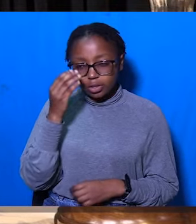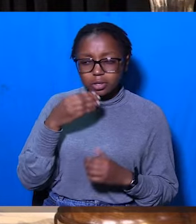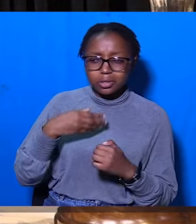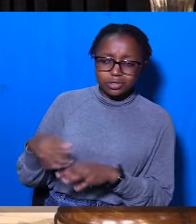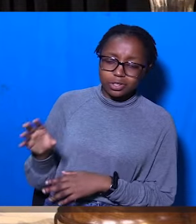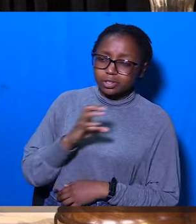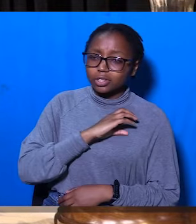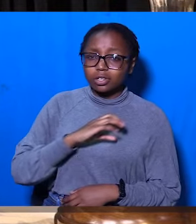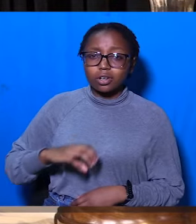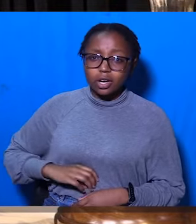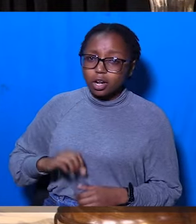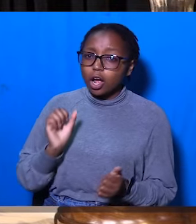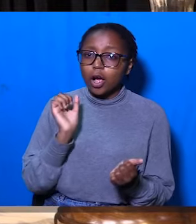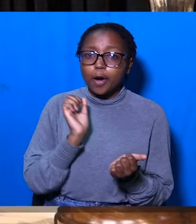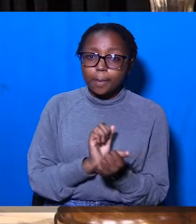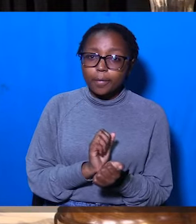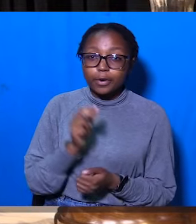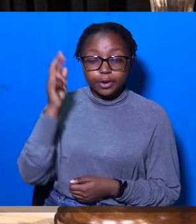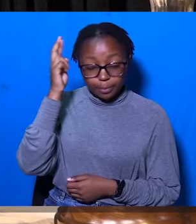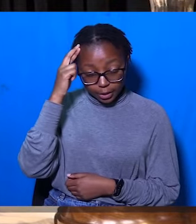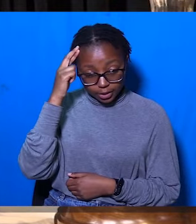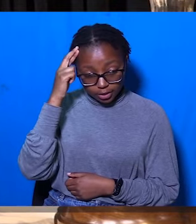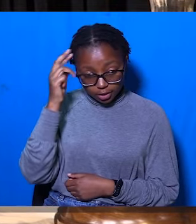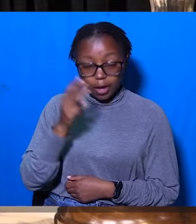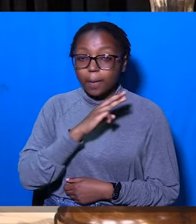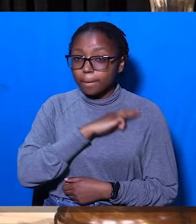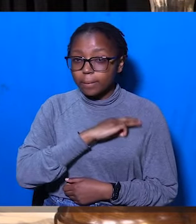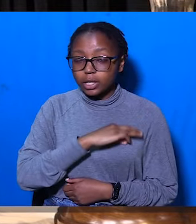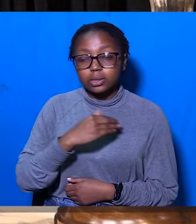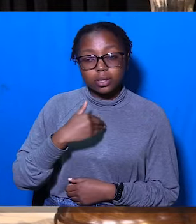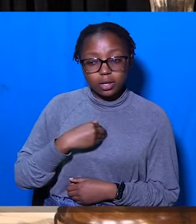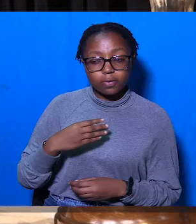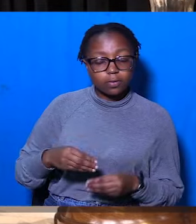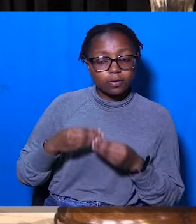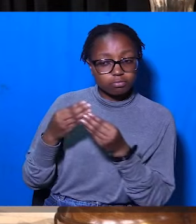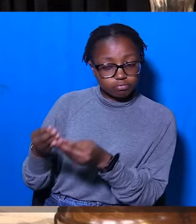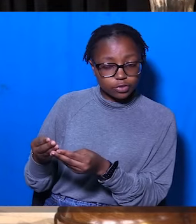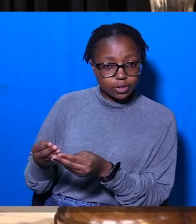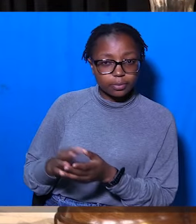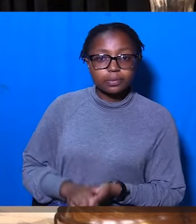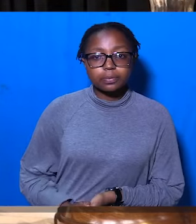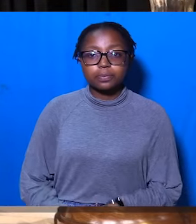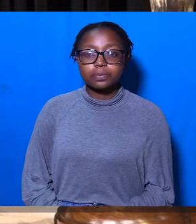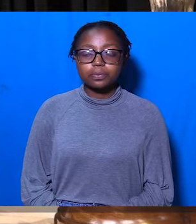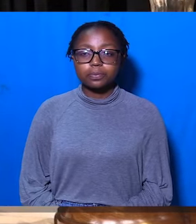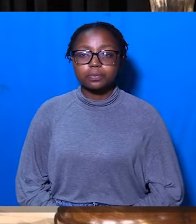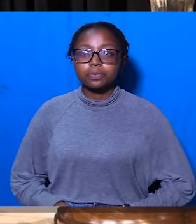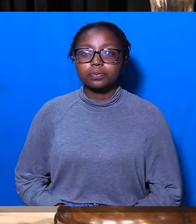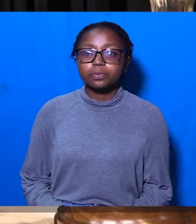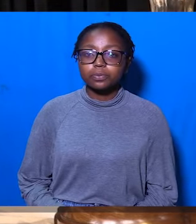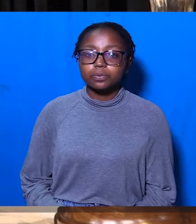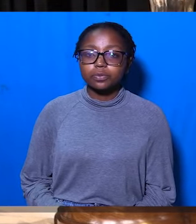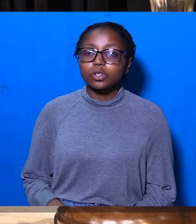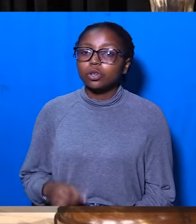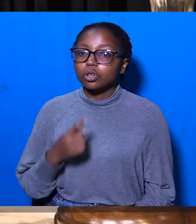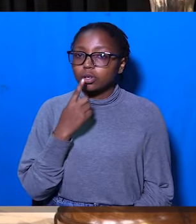them that mercy is still available to them. So our response, brothers and sisters, to the